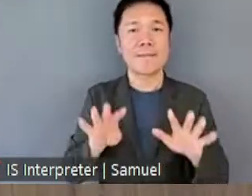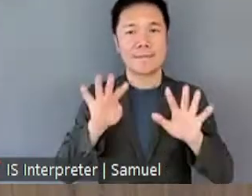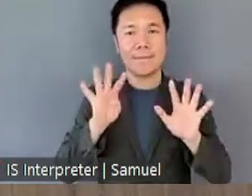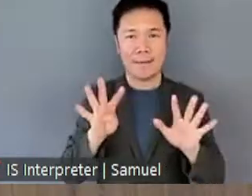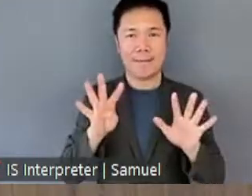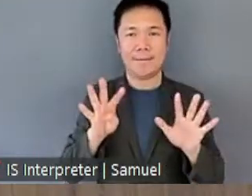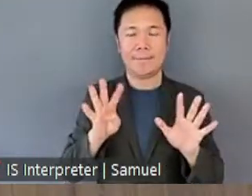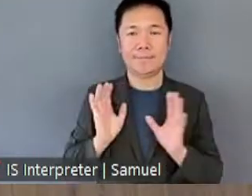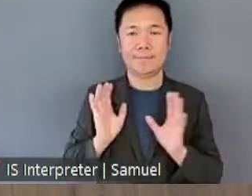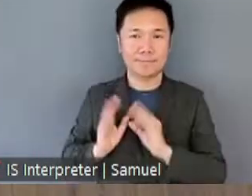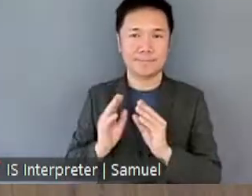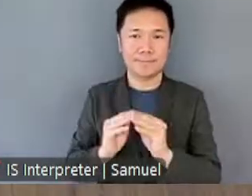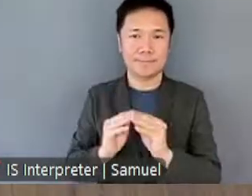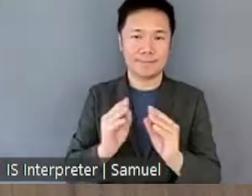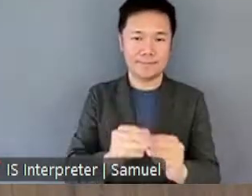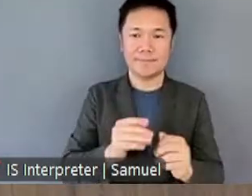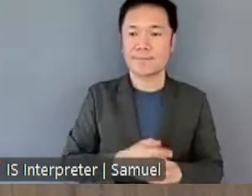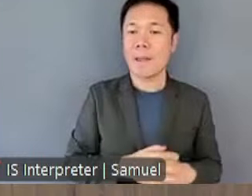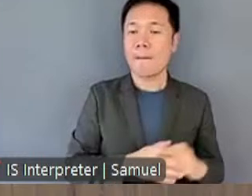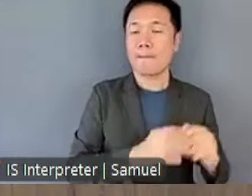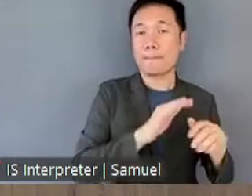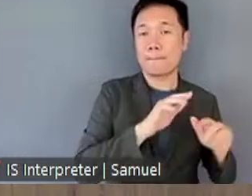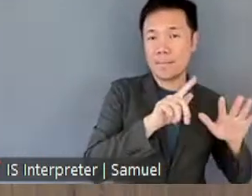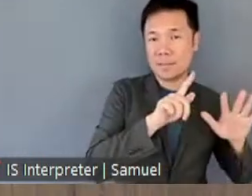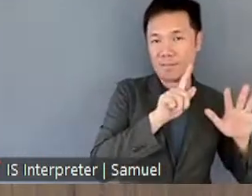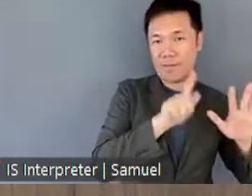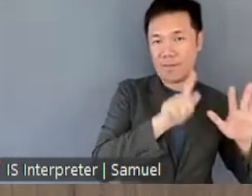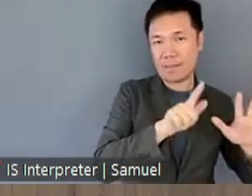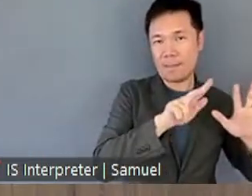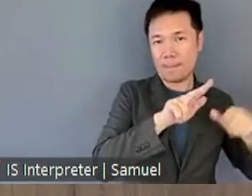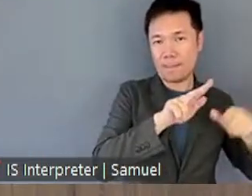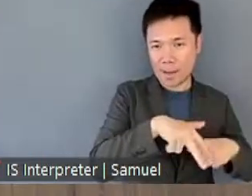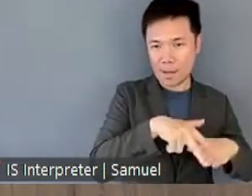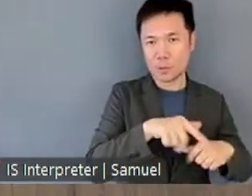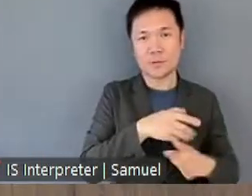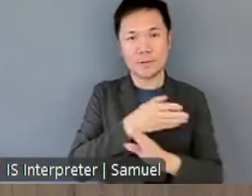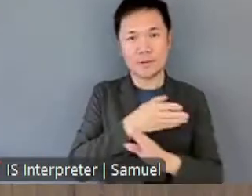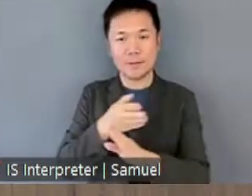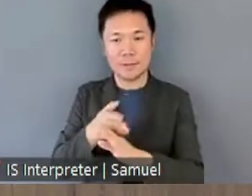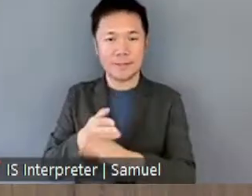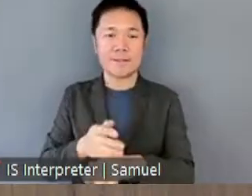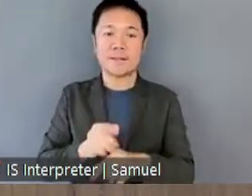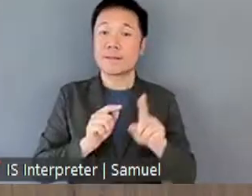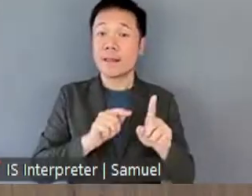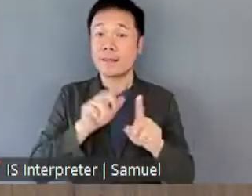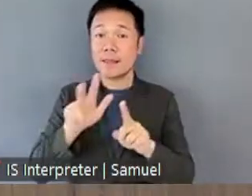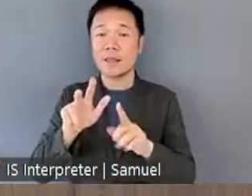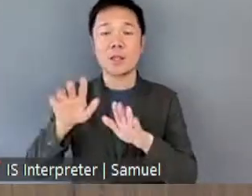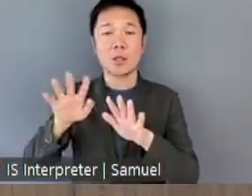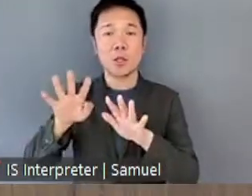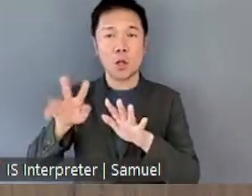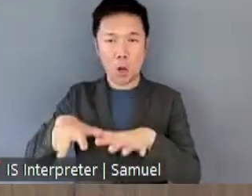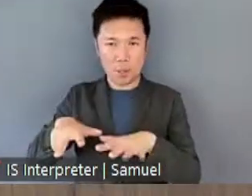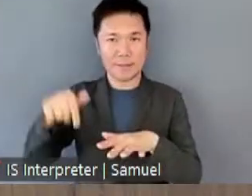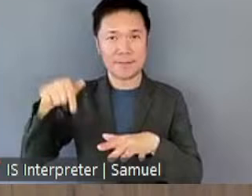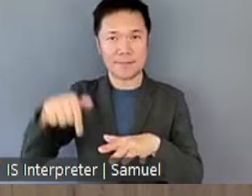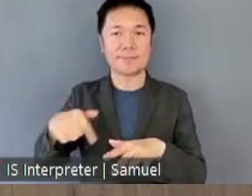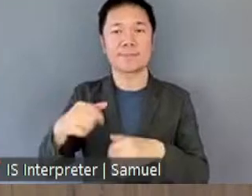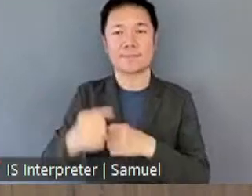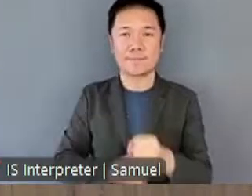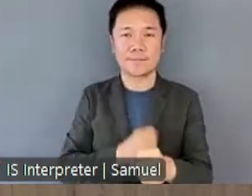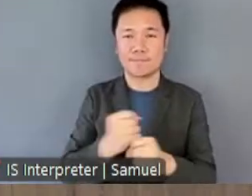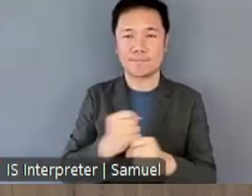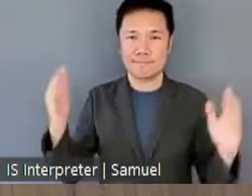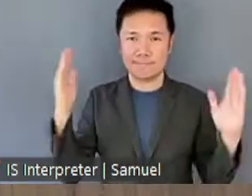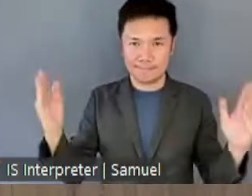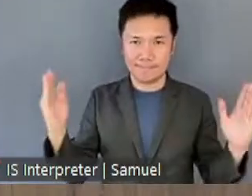March 2024 and 13th August 2024. The consultations yielded a draft text that